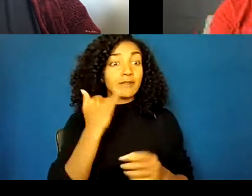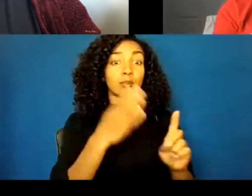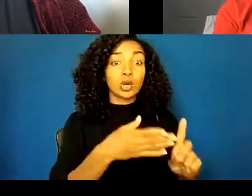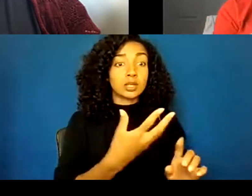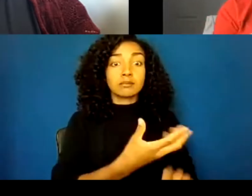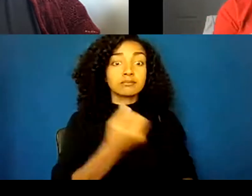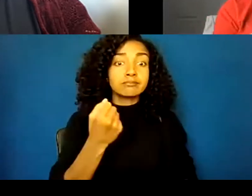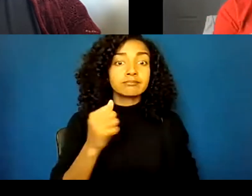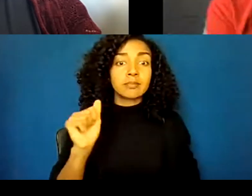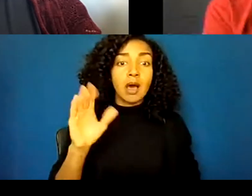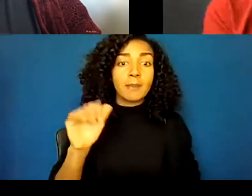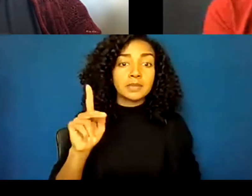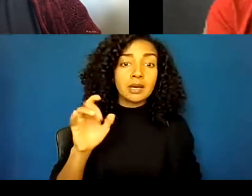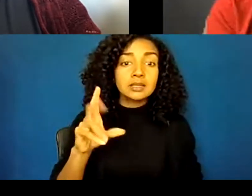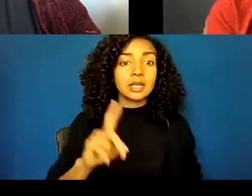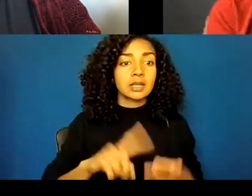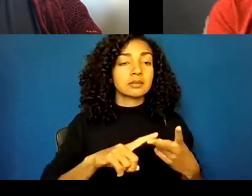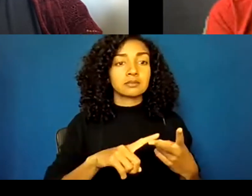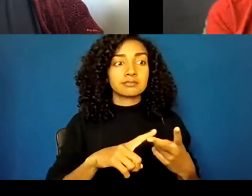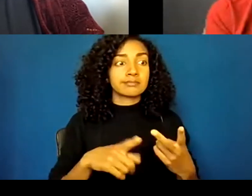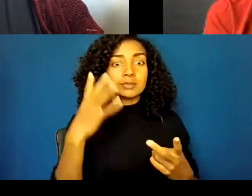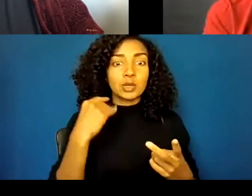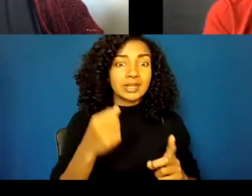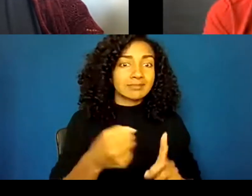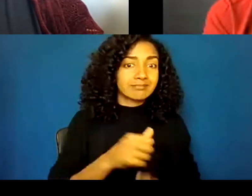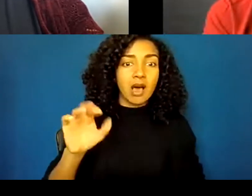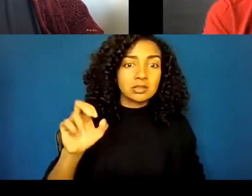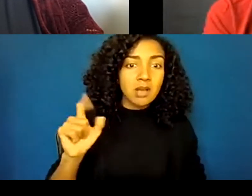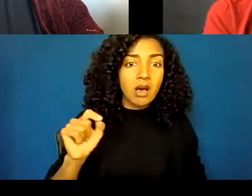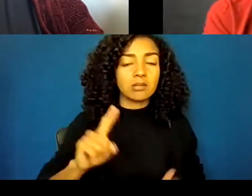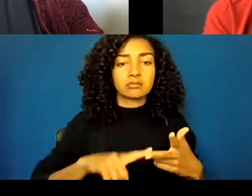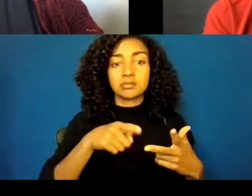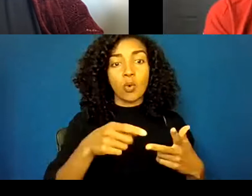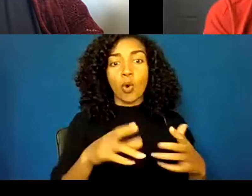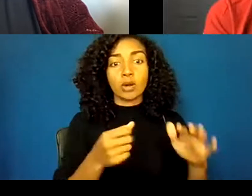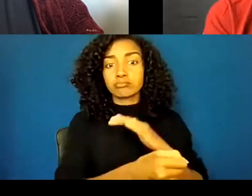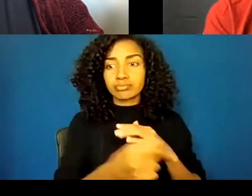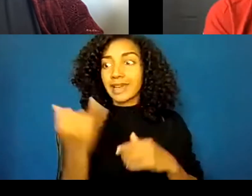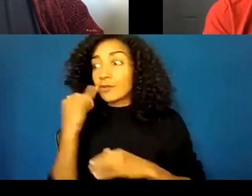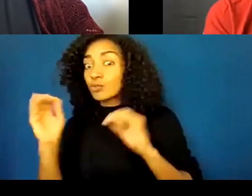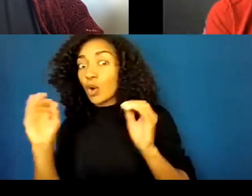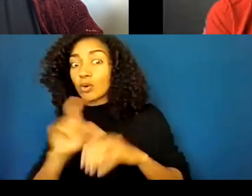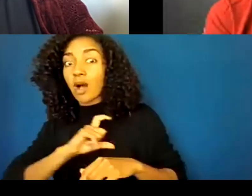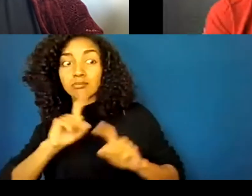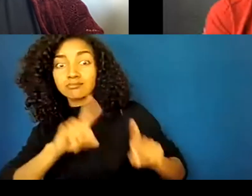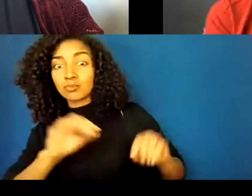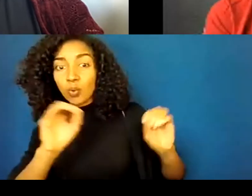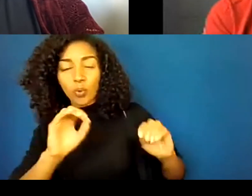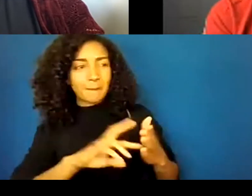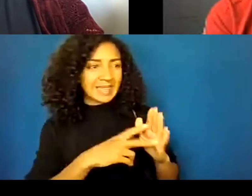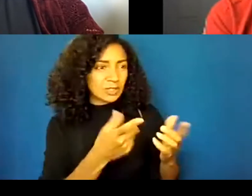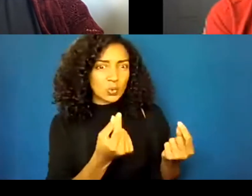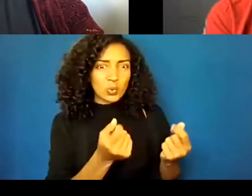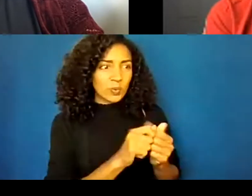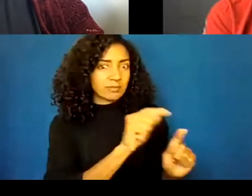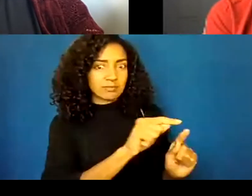is no law enforcement response? So typically, if someone is the